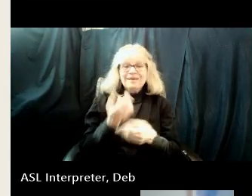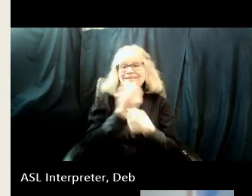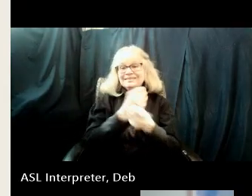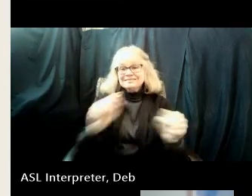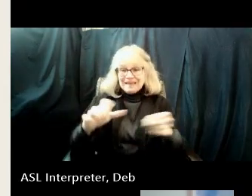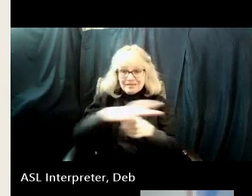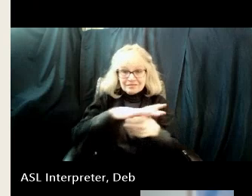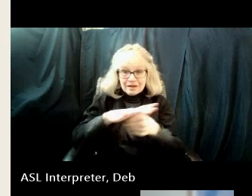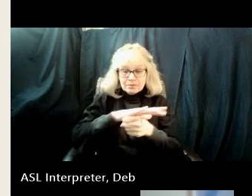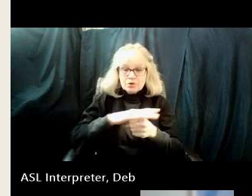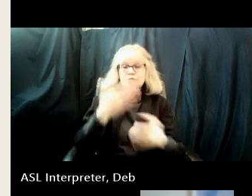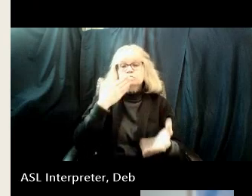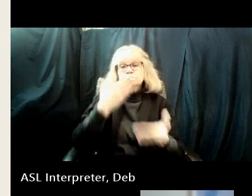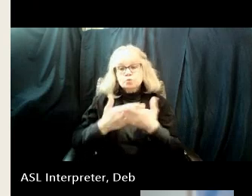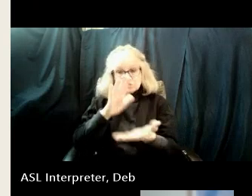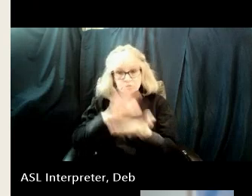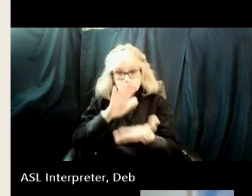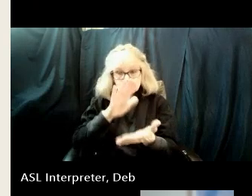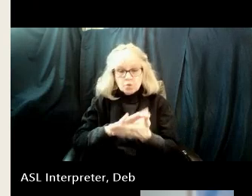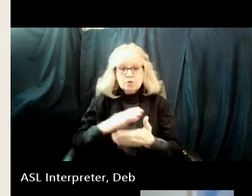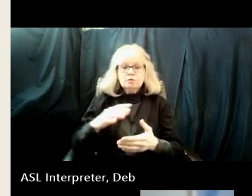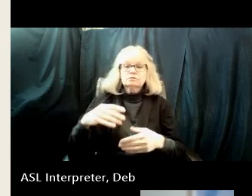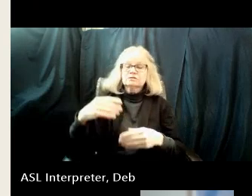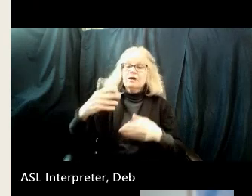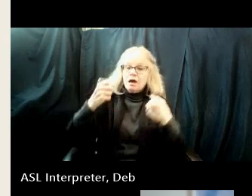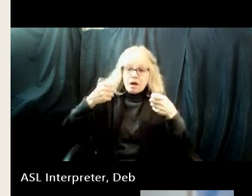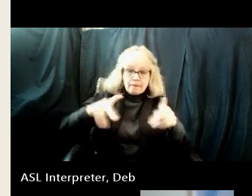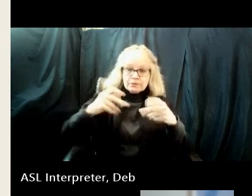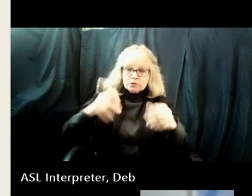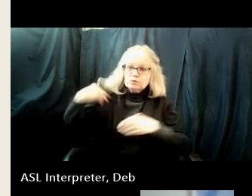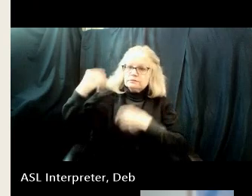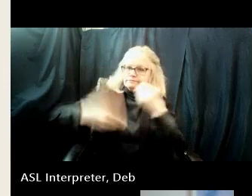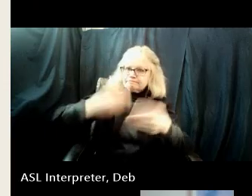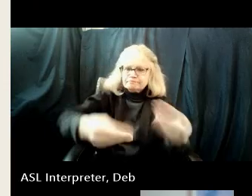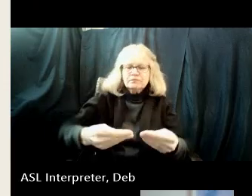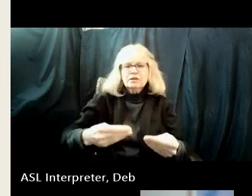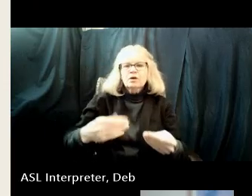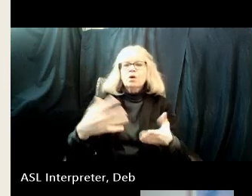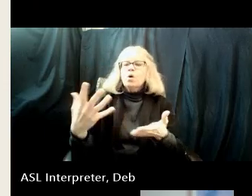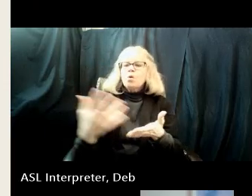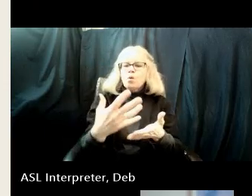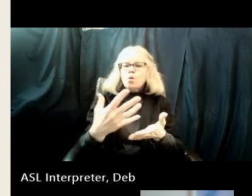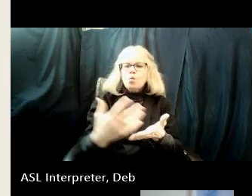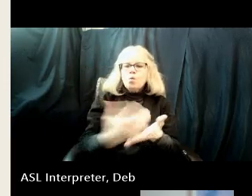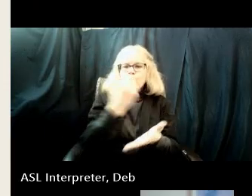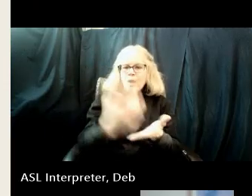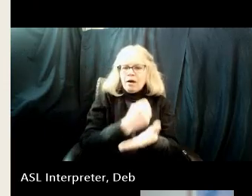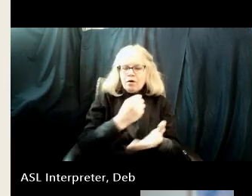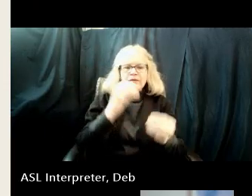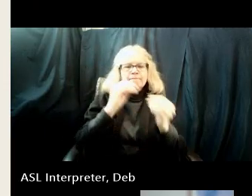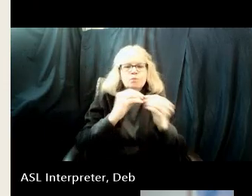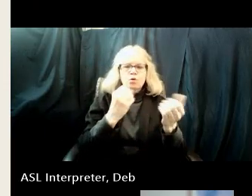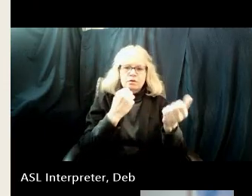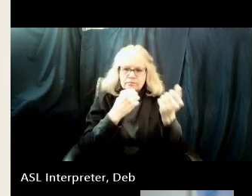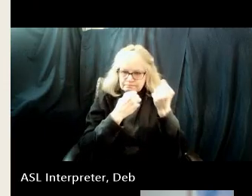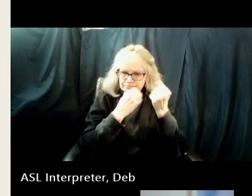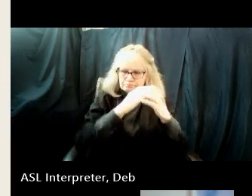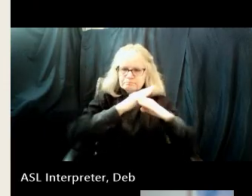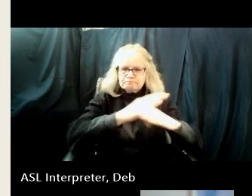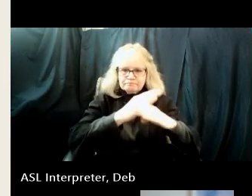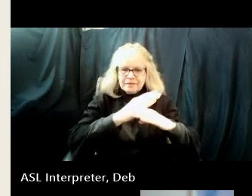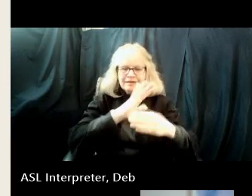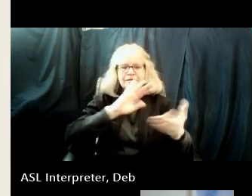and quality schools and intergenerational opportunities. Wealth is more protective than income because it provides stability